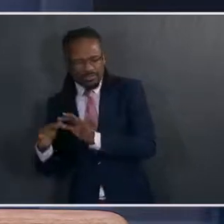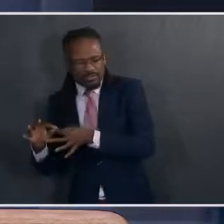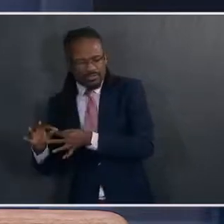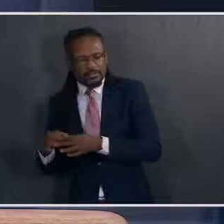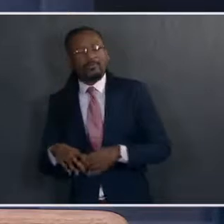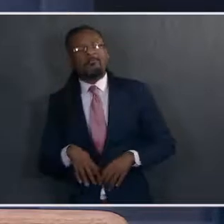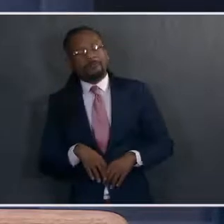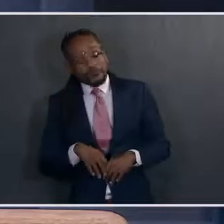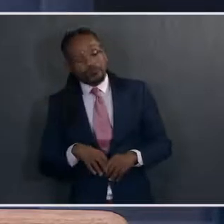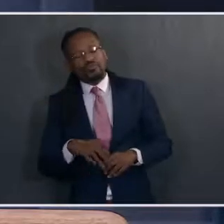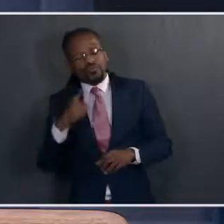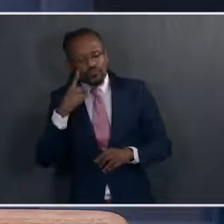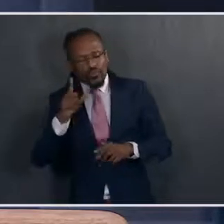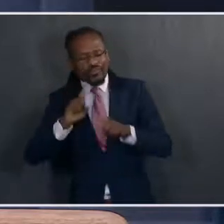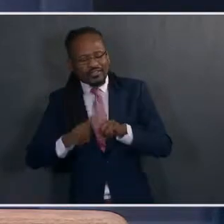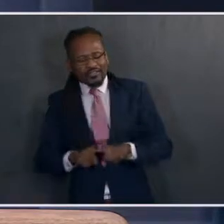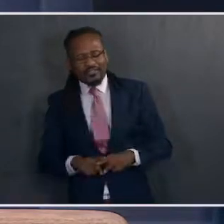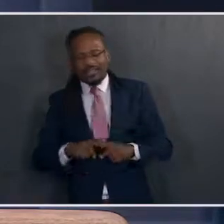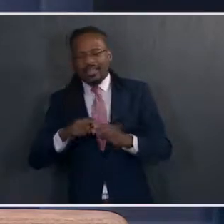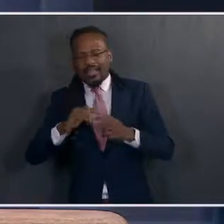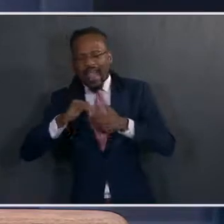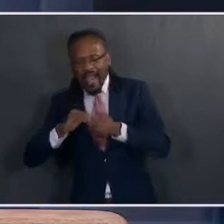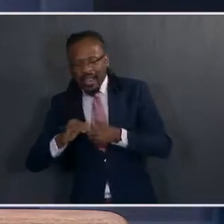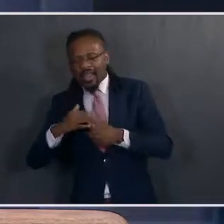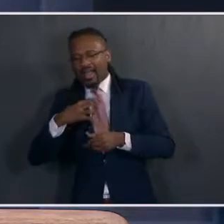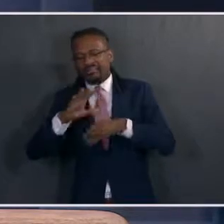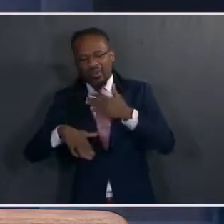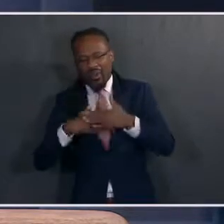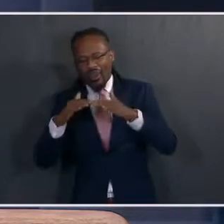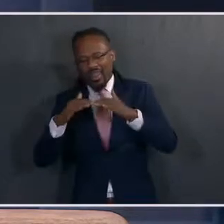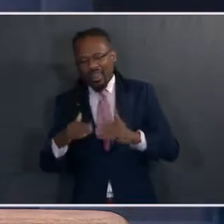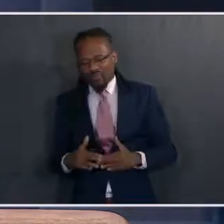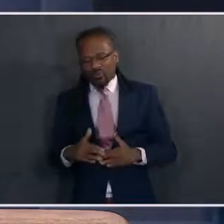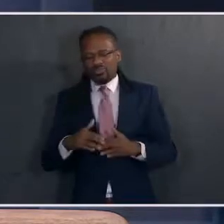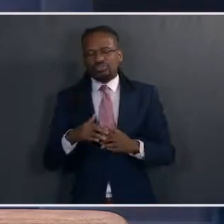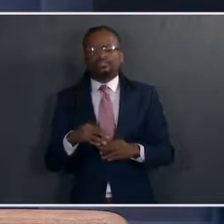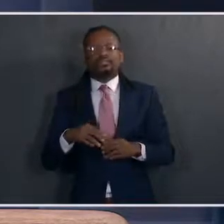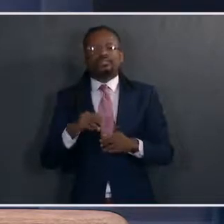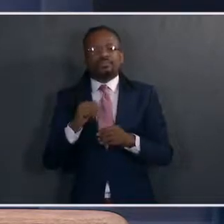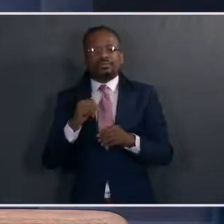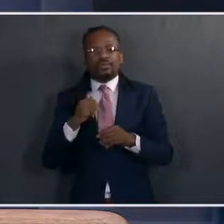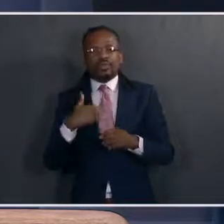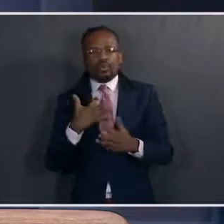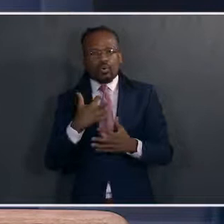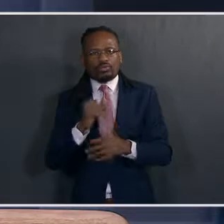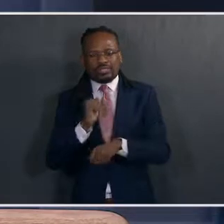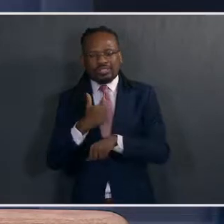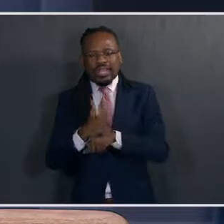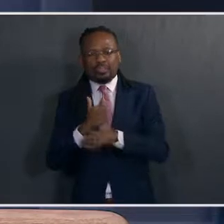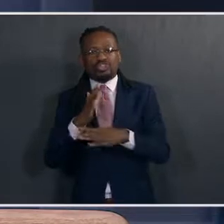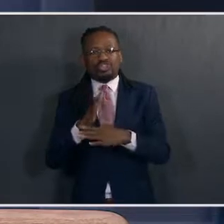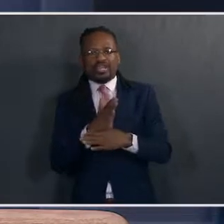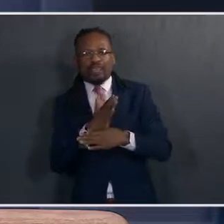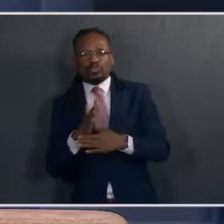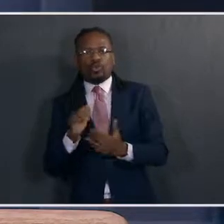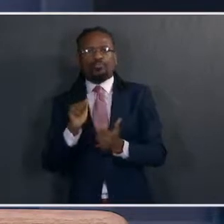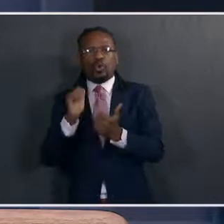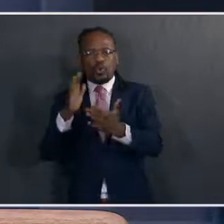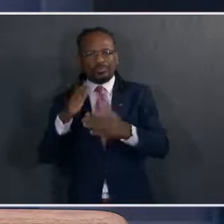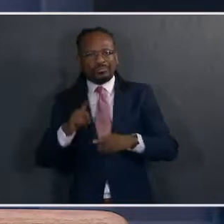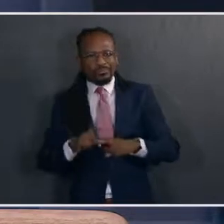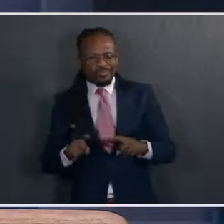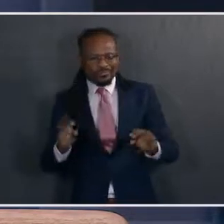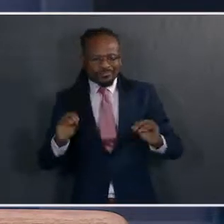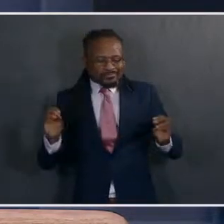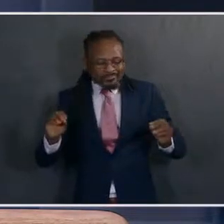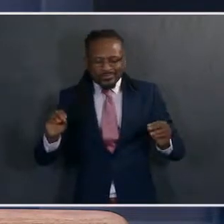allies and partners at all levels to define our common concerns and establish a shared approach. But there's no